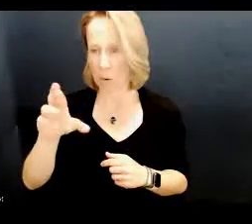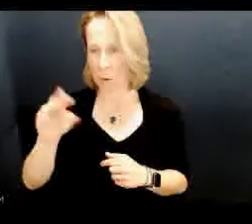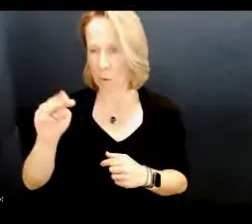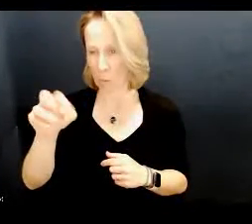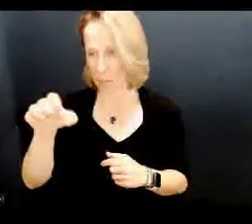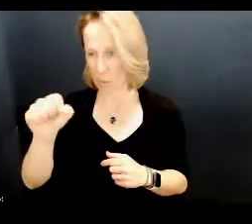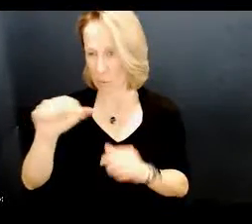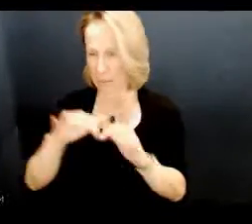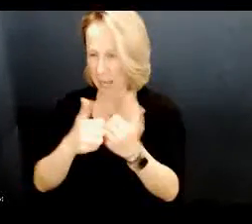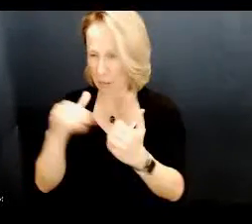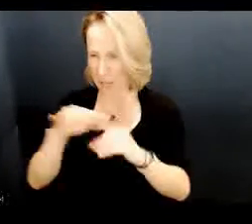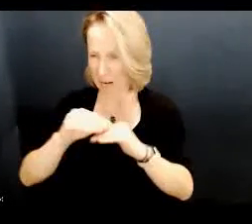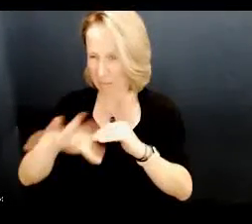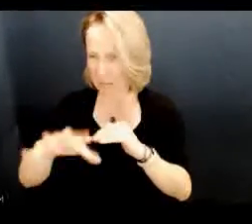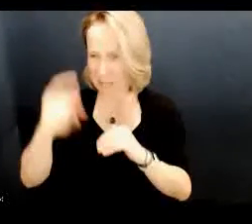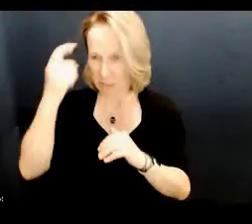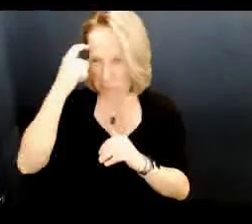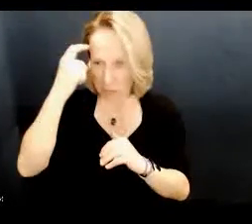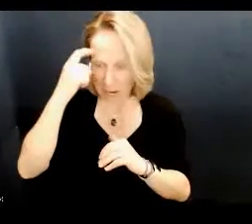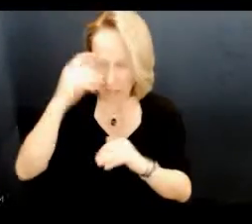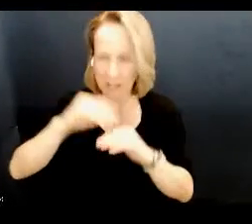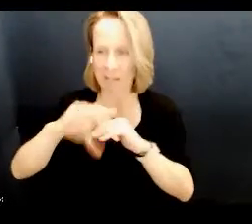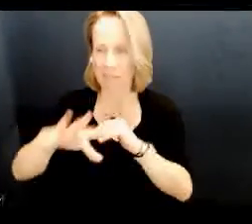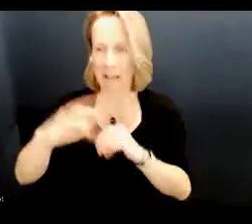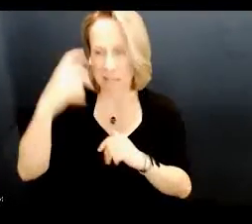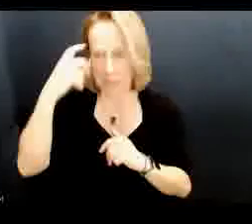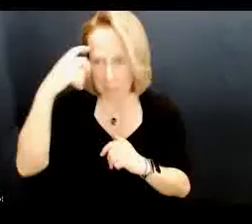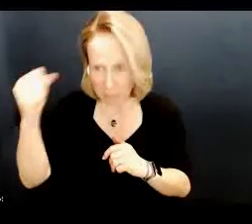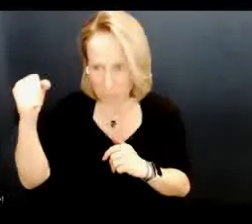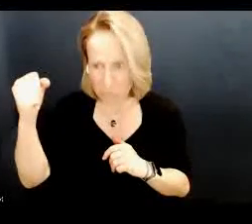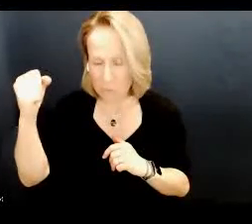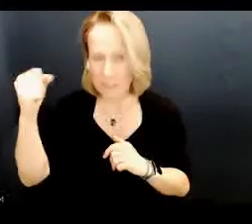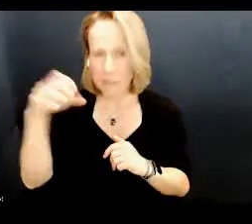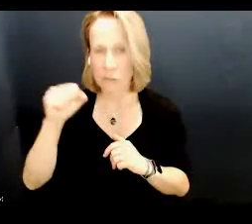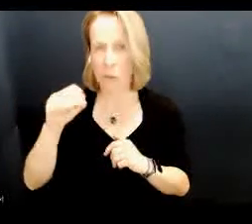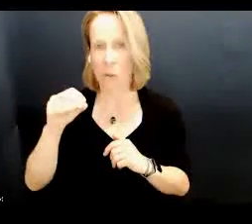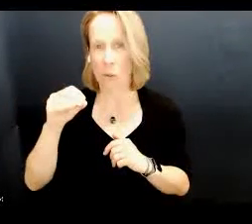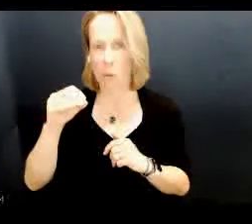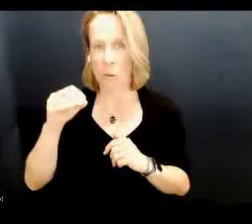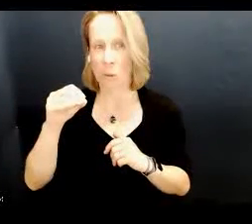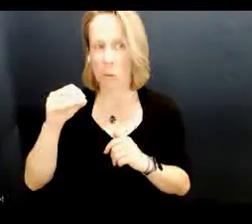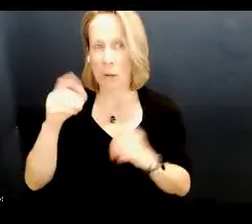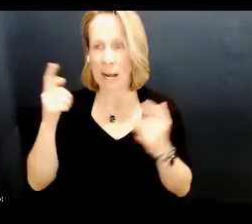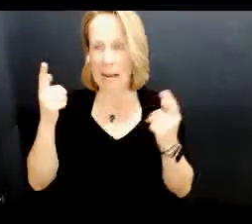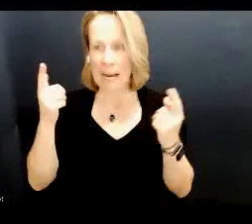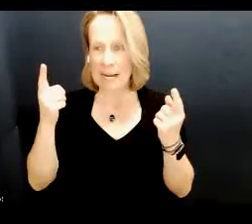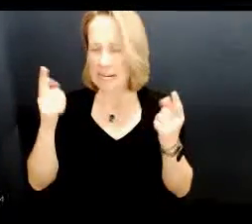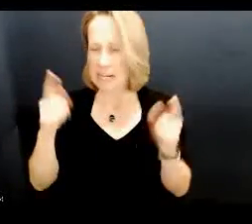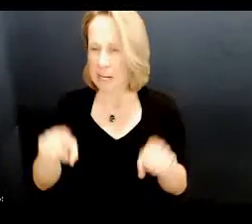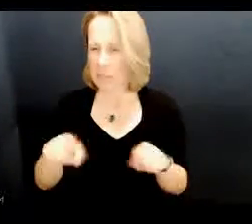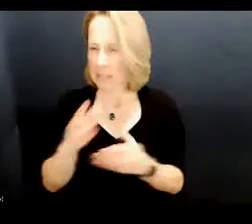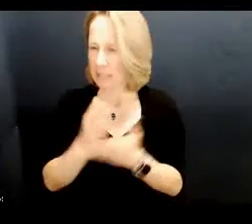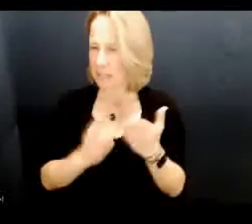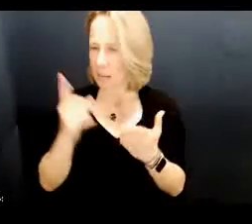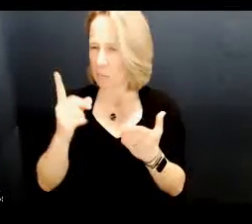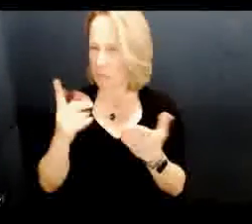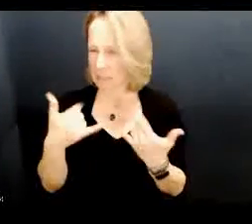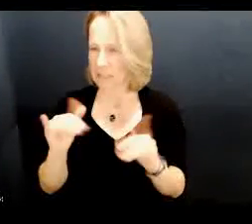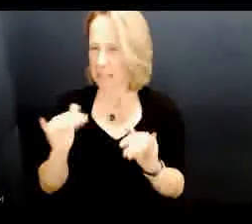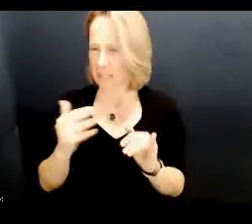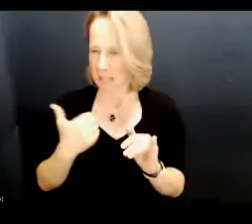memory, right? And so when someone is still having those impacts